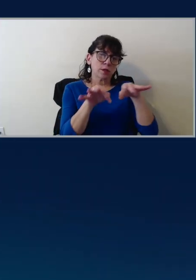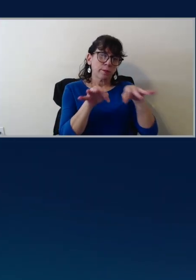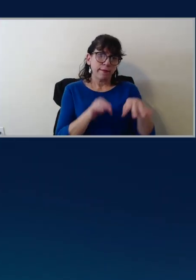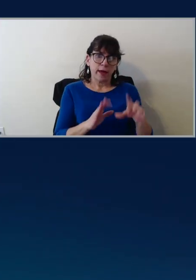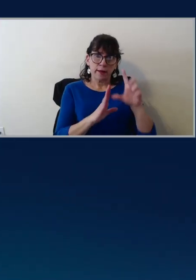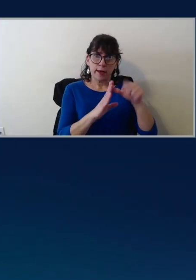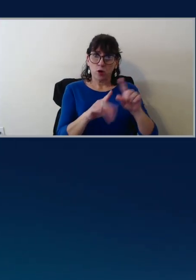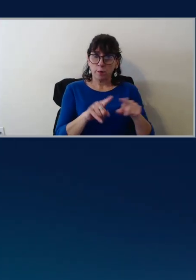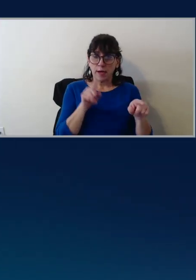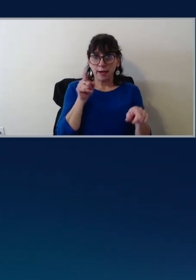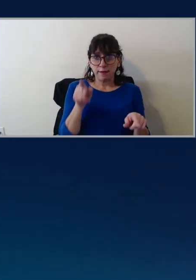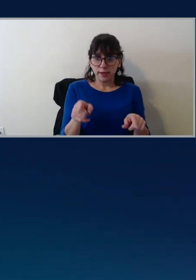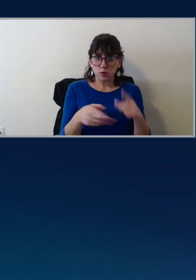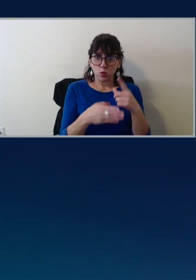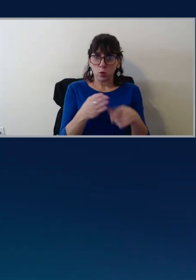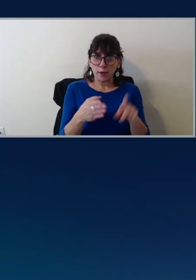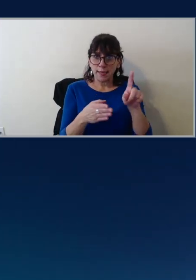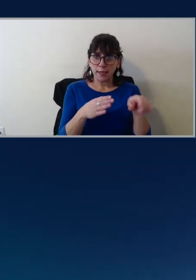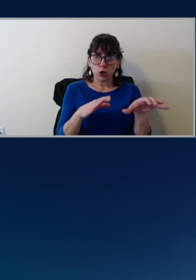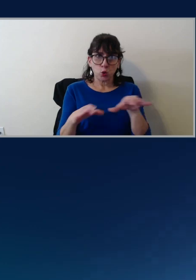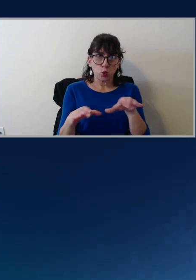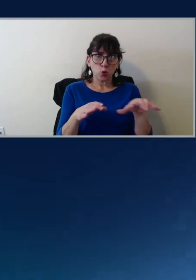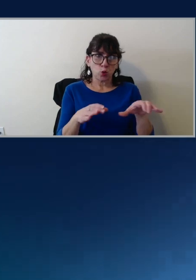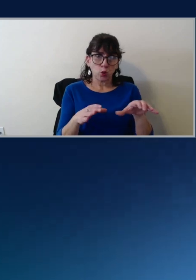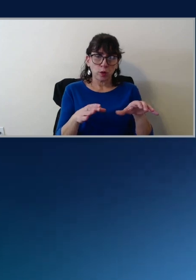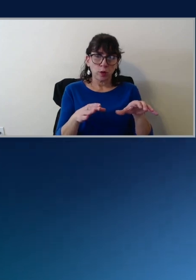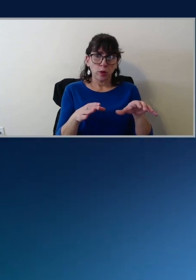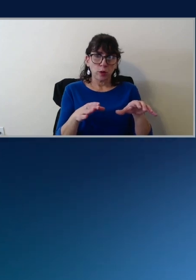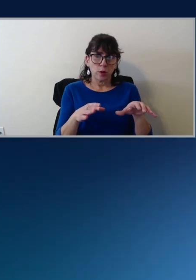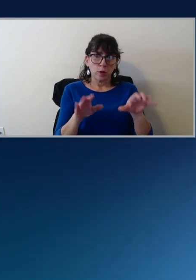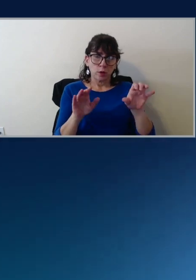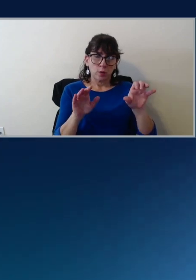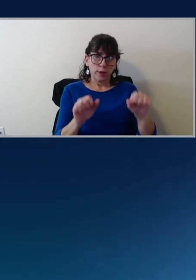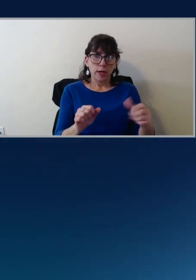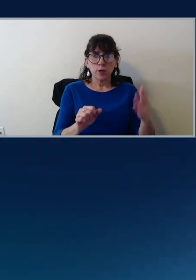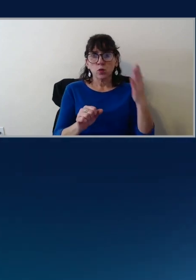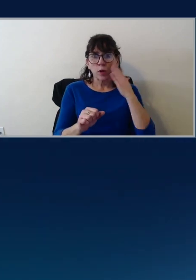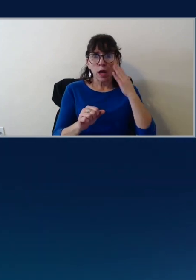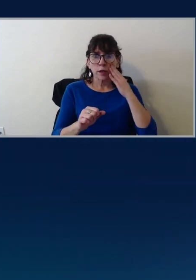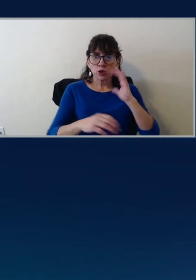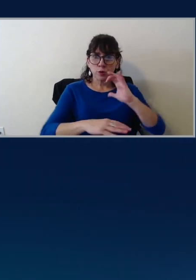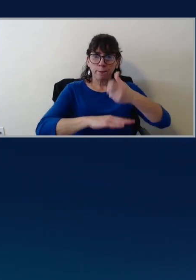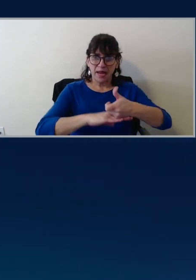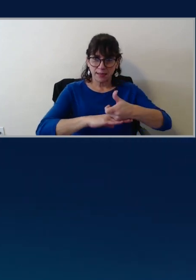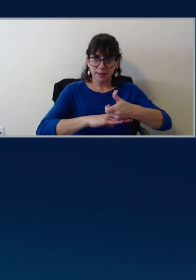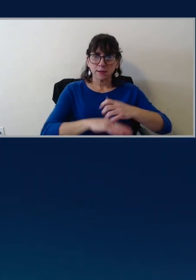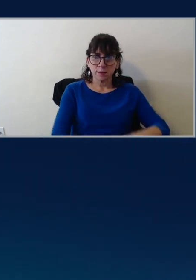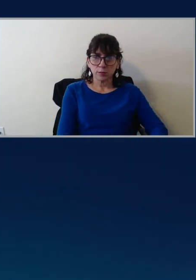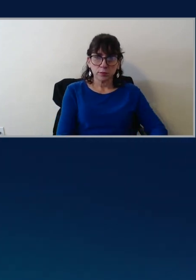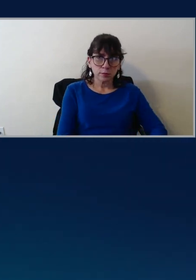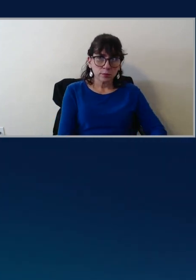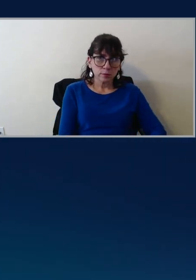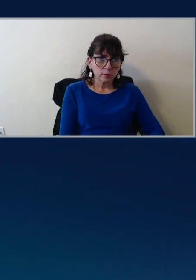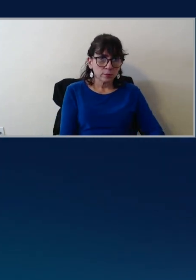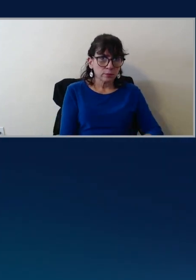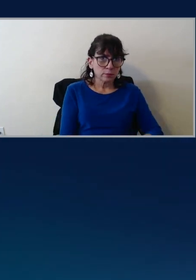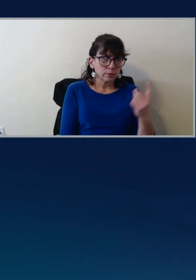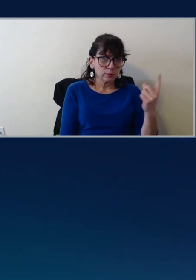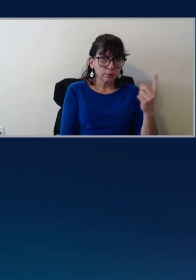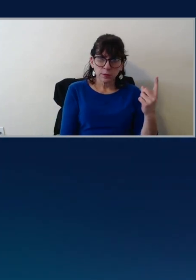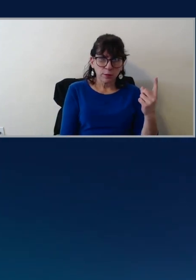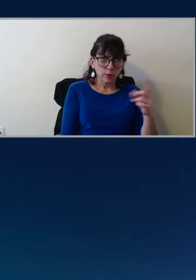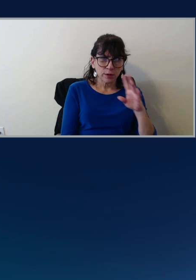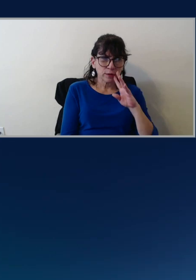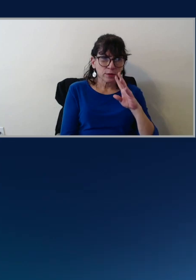this, what we have to do is you can come to knowledge base. You just missed it. There you go, knowledge base. Knowledge base.